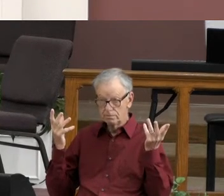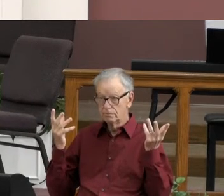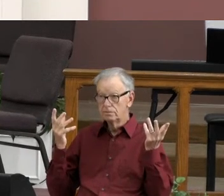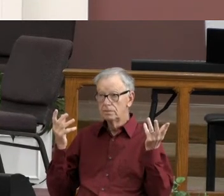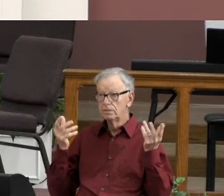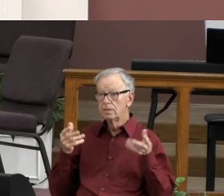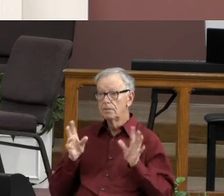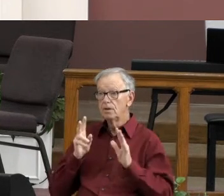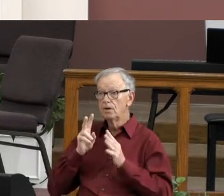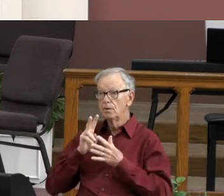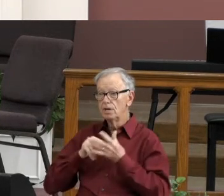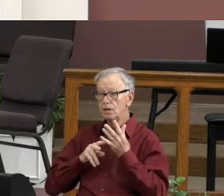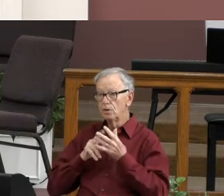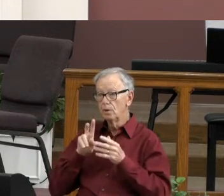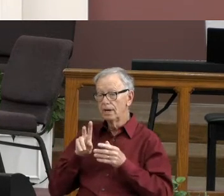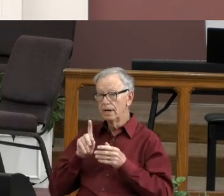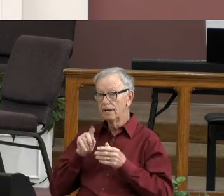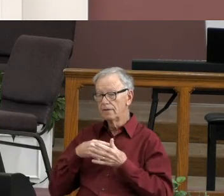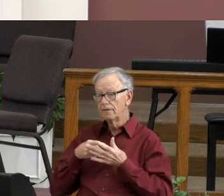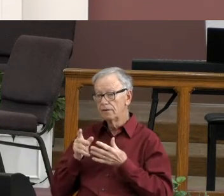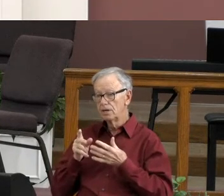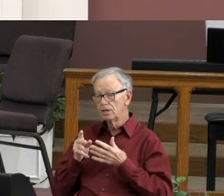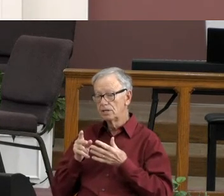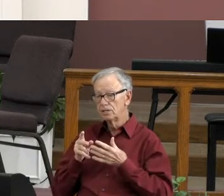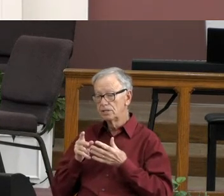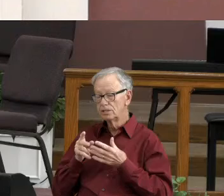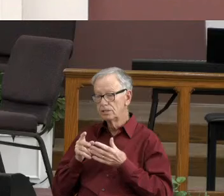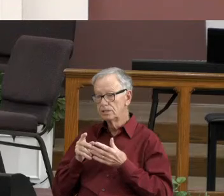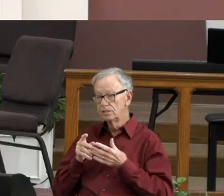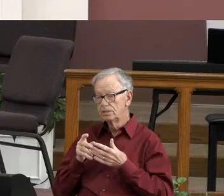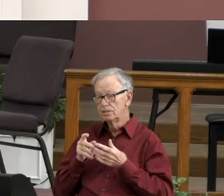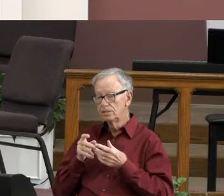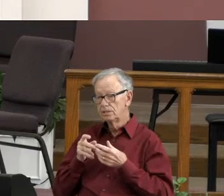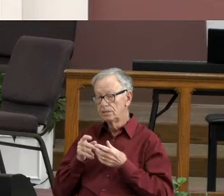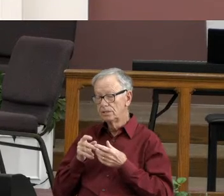Well, let me read you one other passage of Scripture.